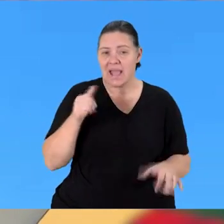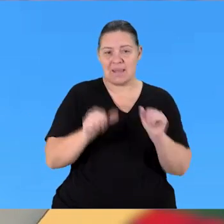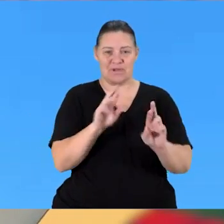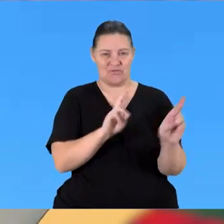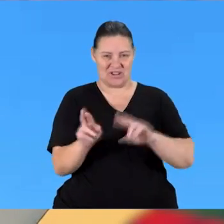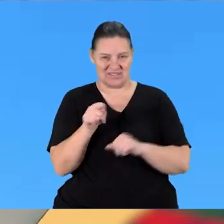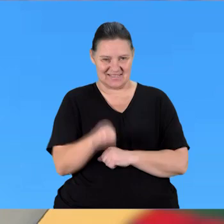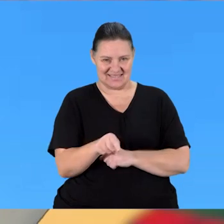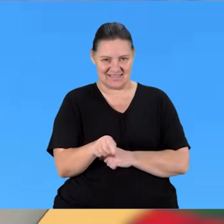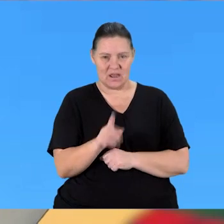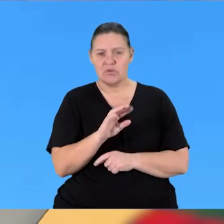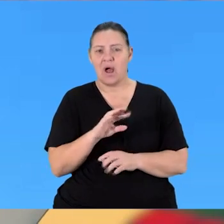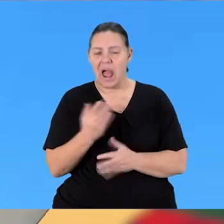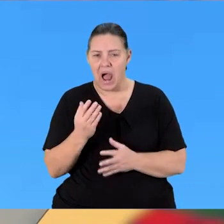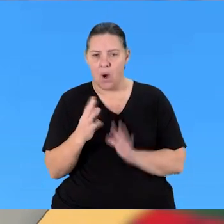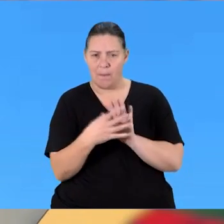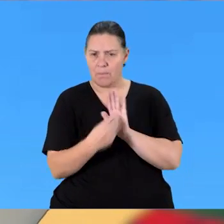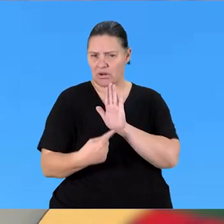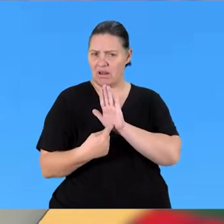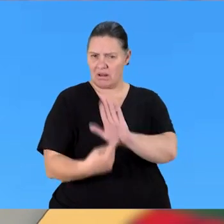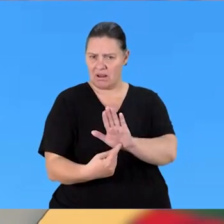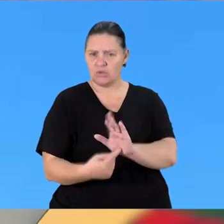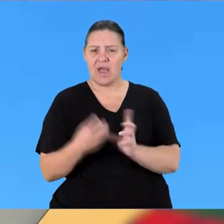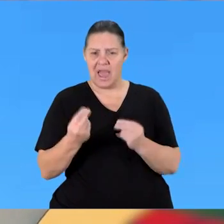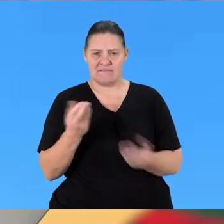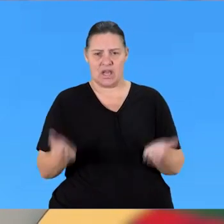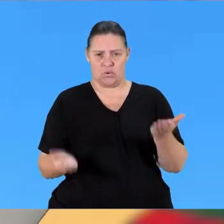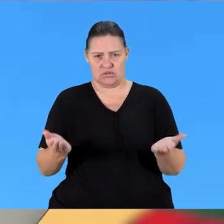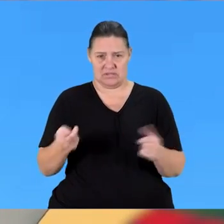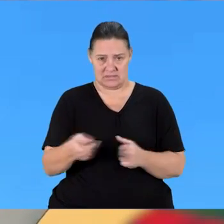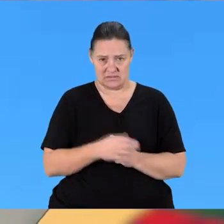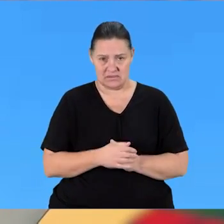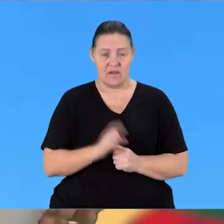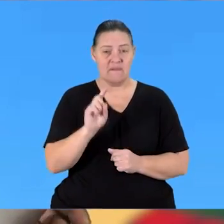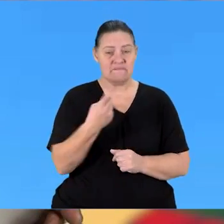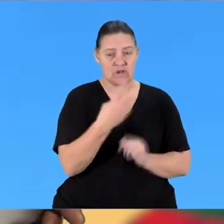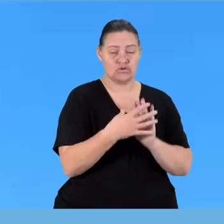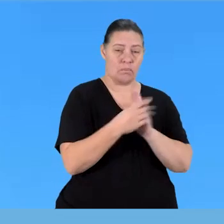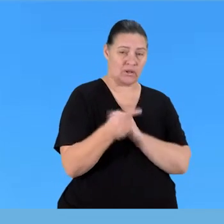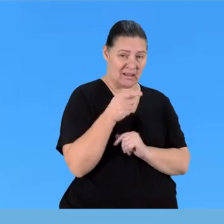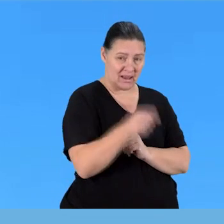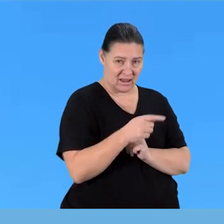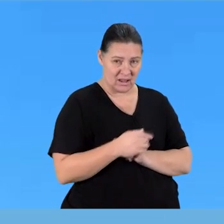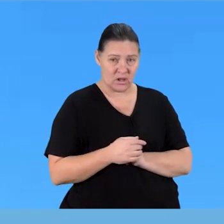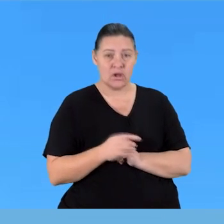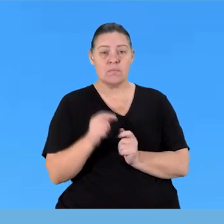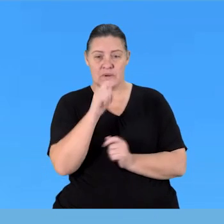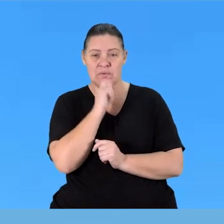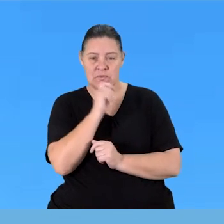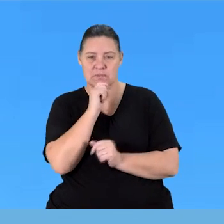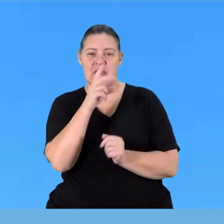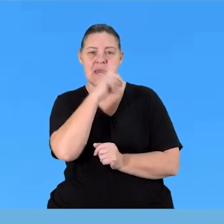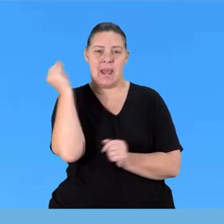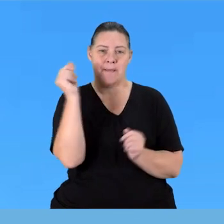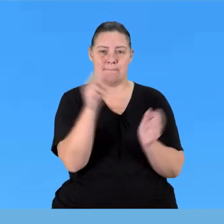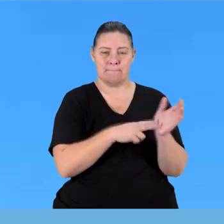chemical reaction. We now need to know then how do we then model them to make a chemical equation. So firstly, to model these reactions, we